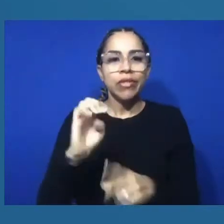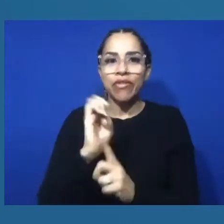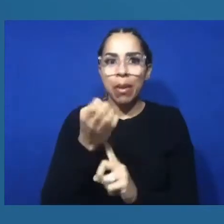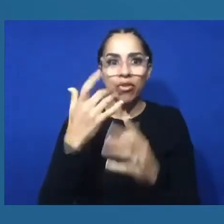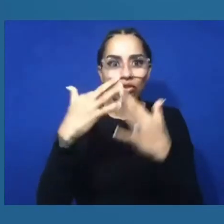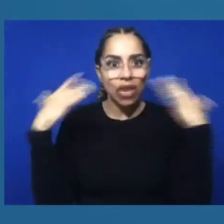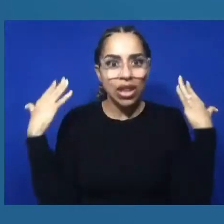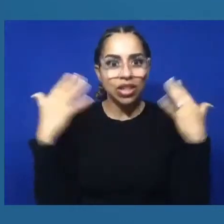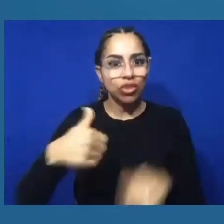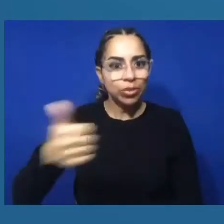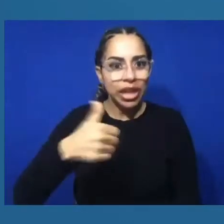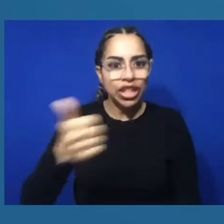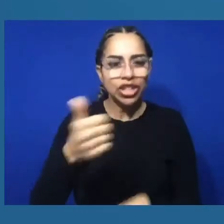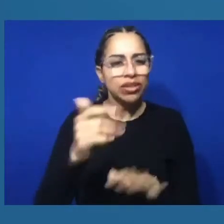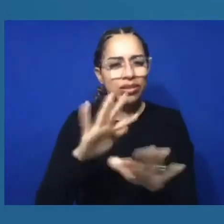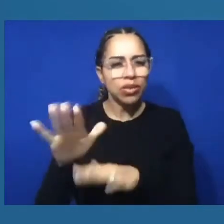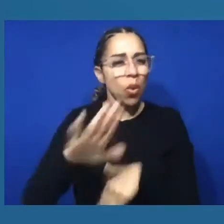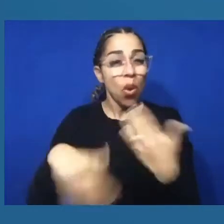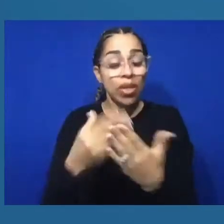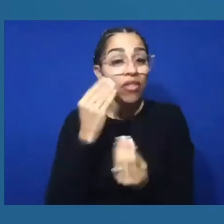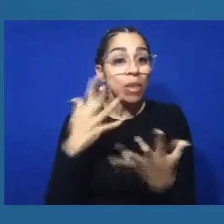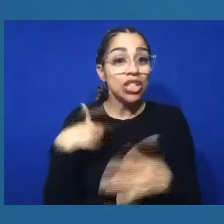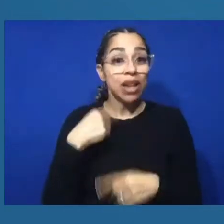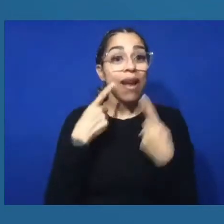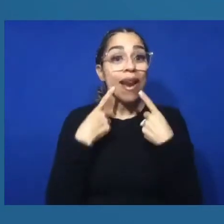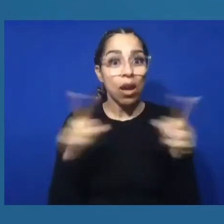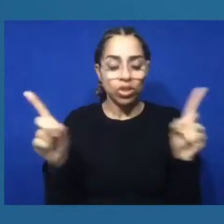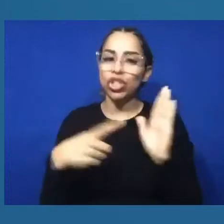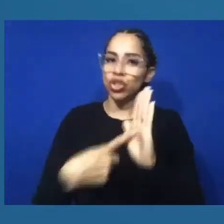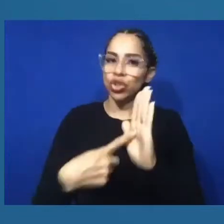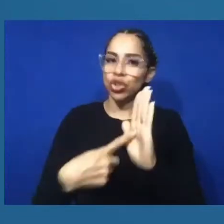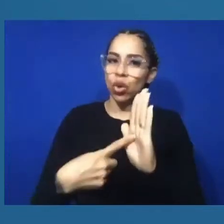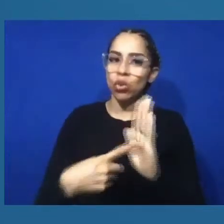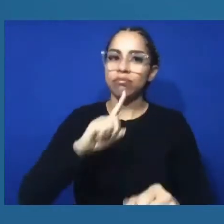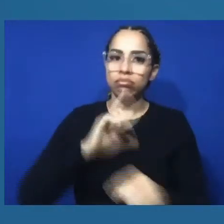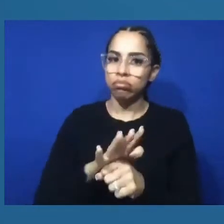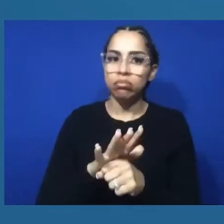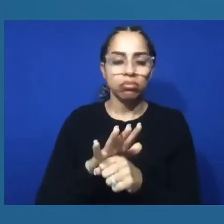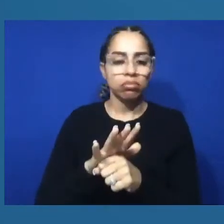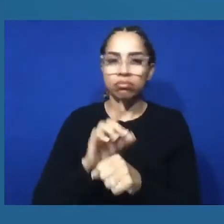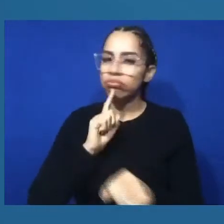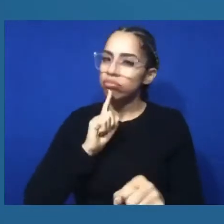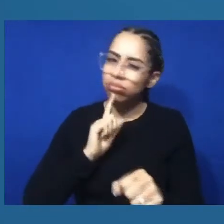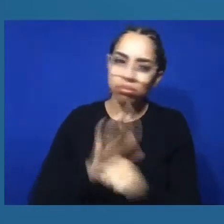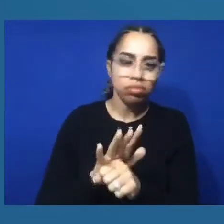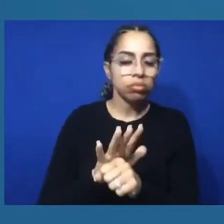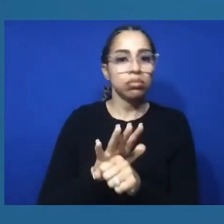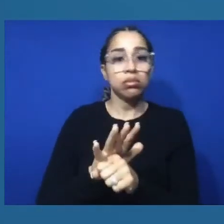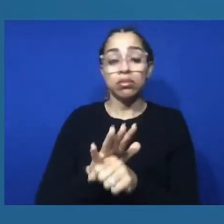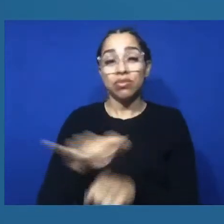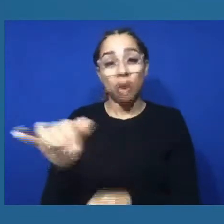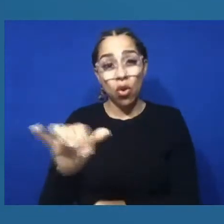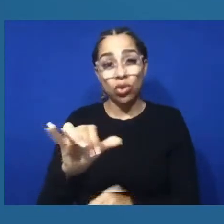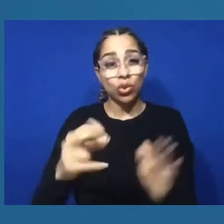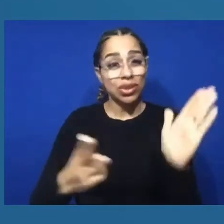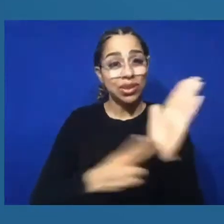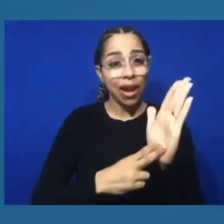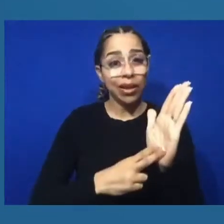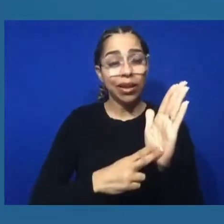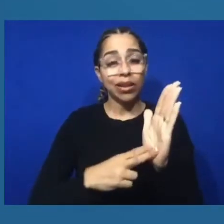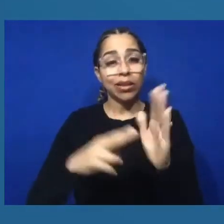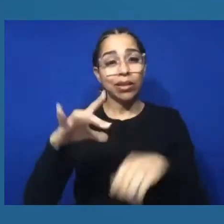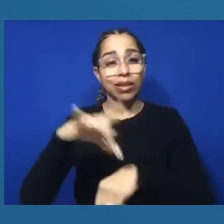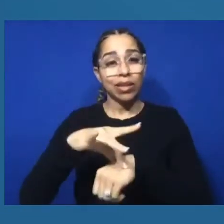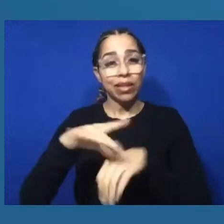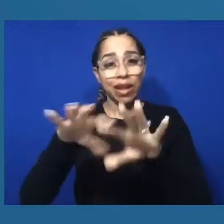than a week, that shows the real commitment. That shows my commitment on top of signing the Climate Change Superfund Act. That